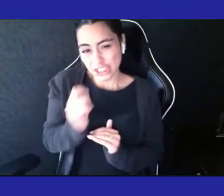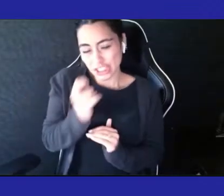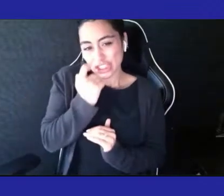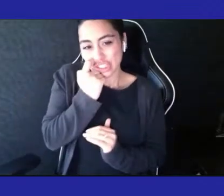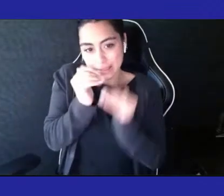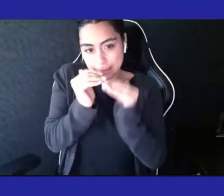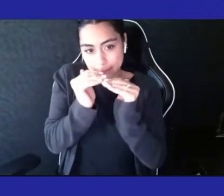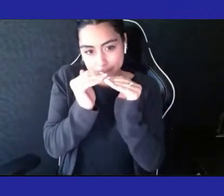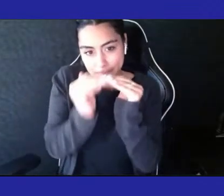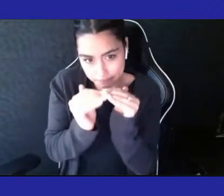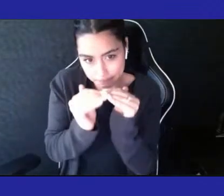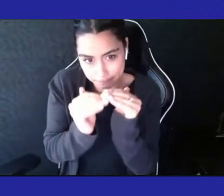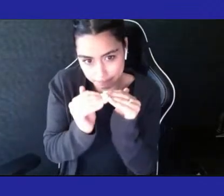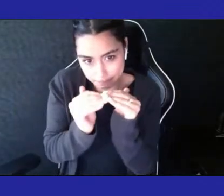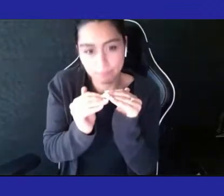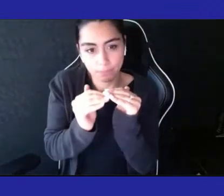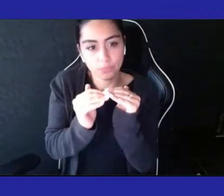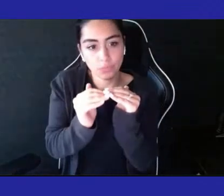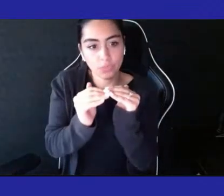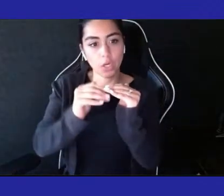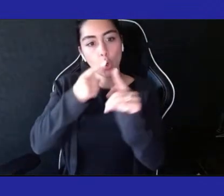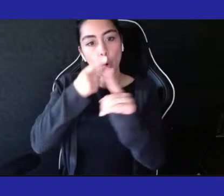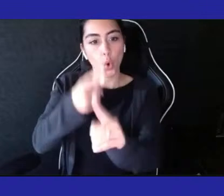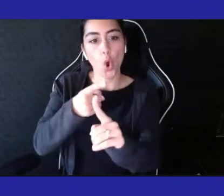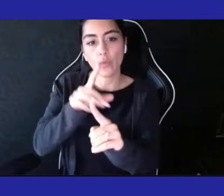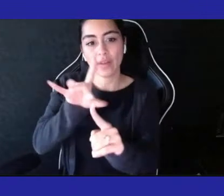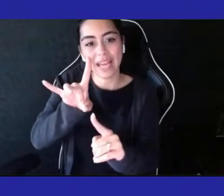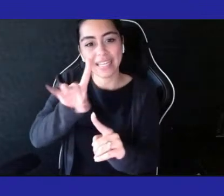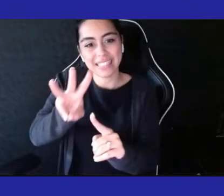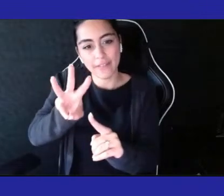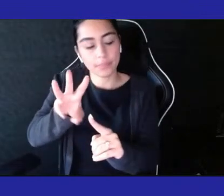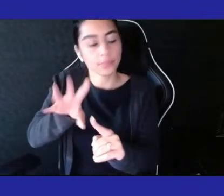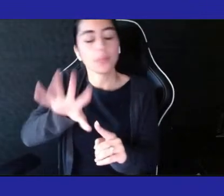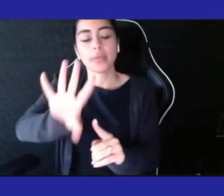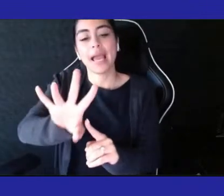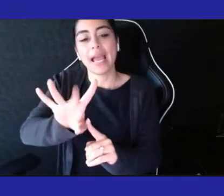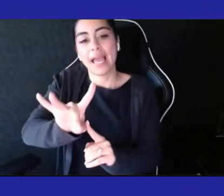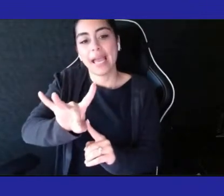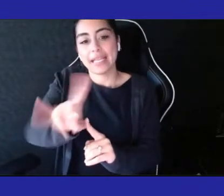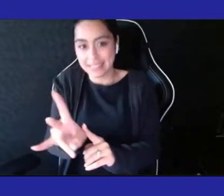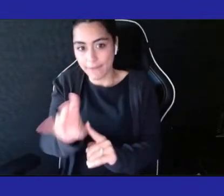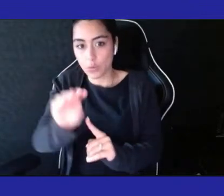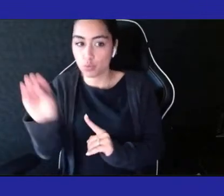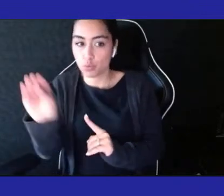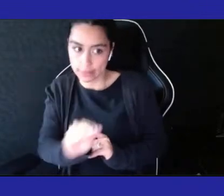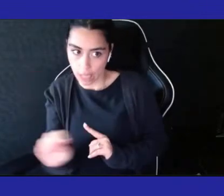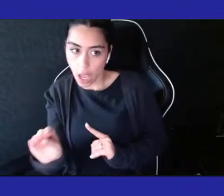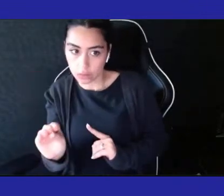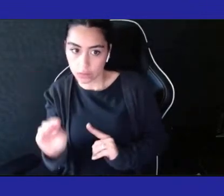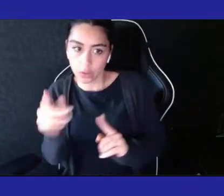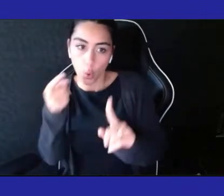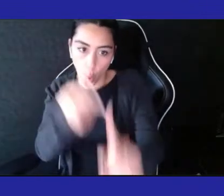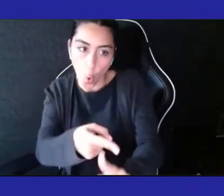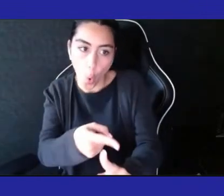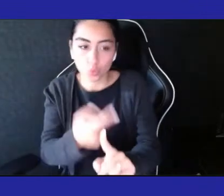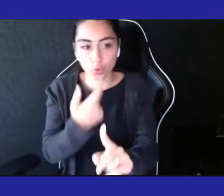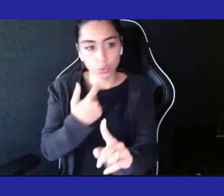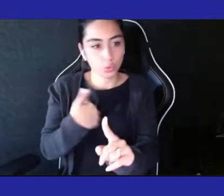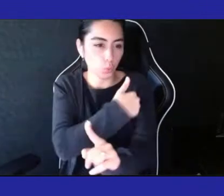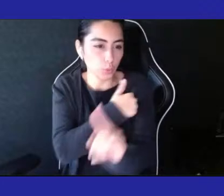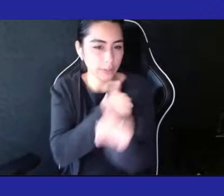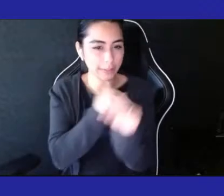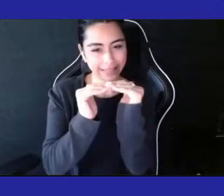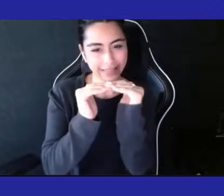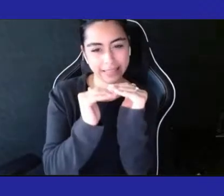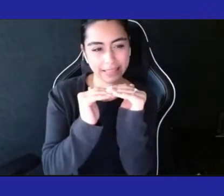financial sustainability pillar, patient care revenue over expenses remained about the same as 73.1 from